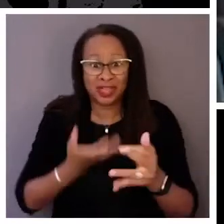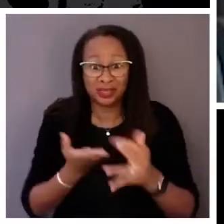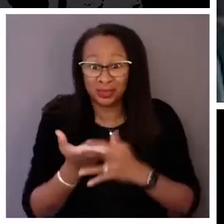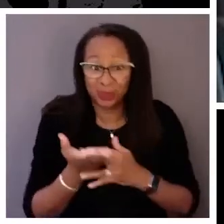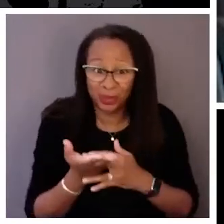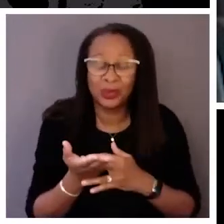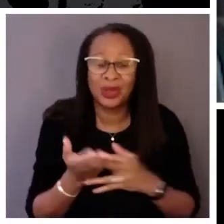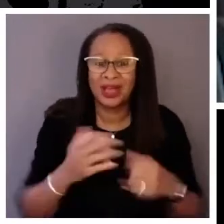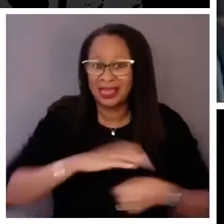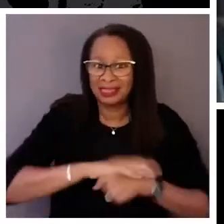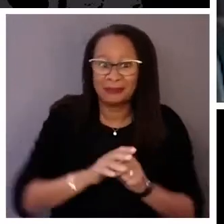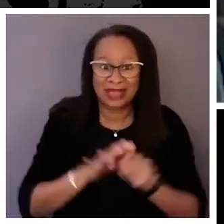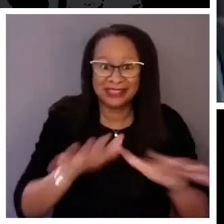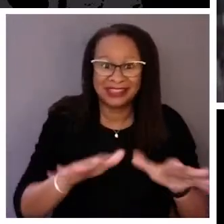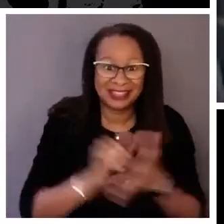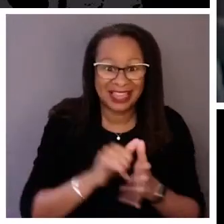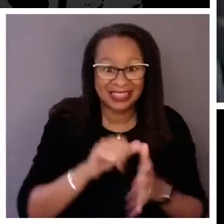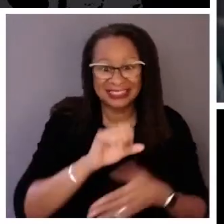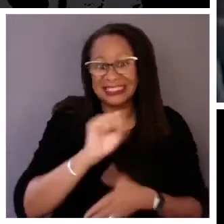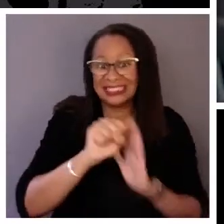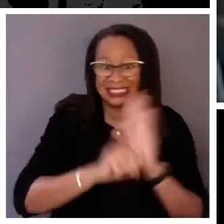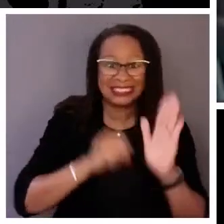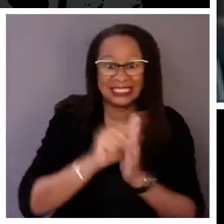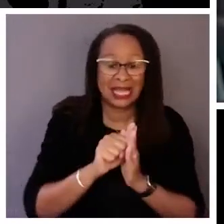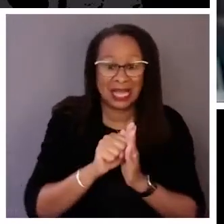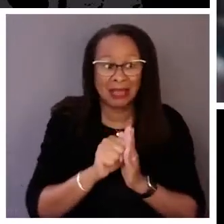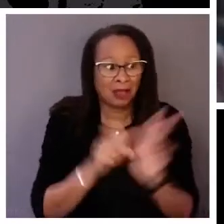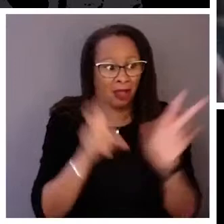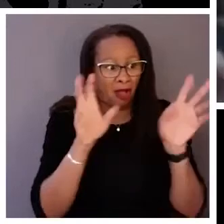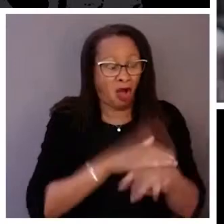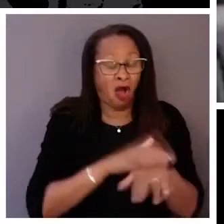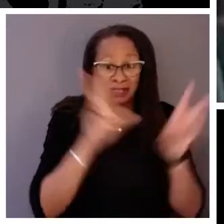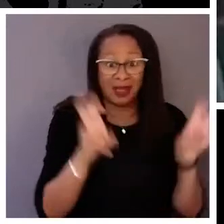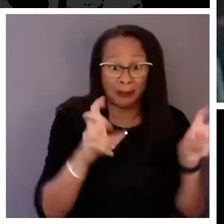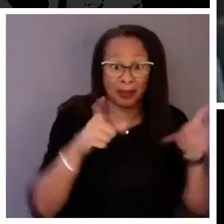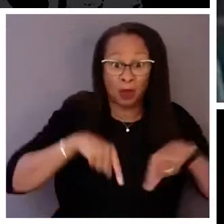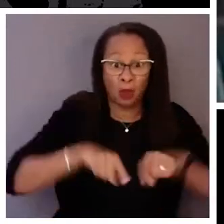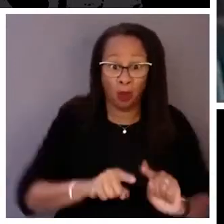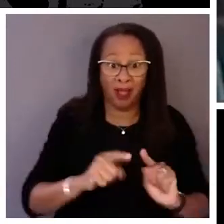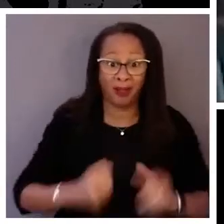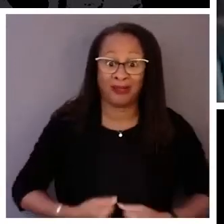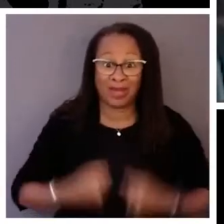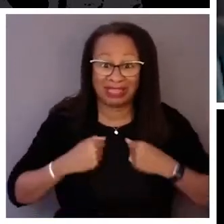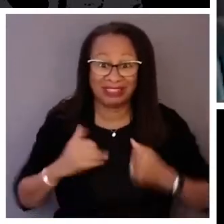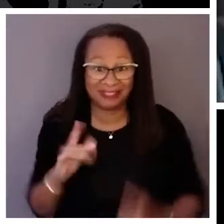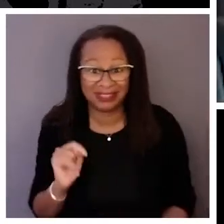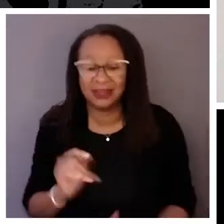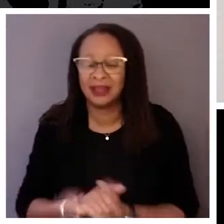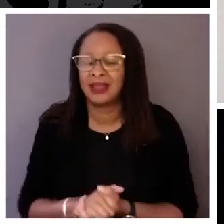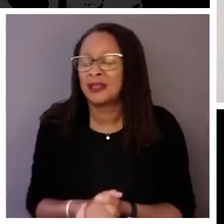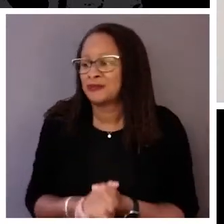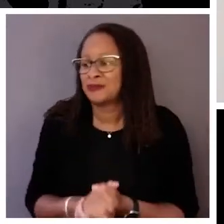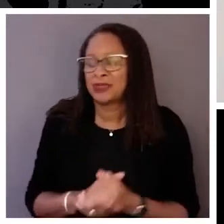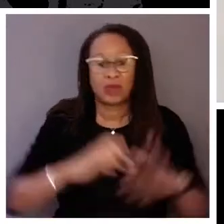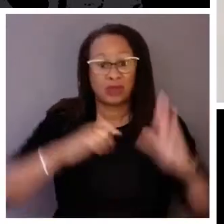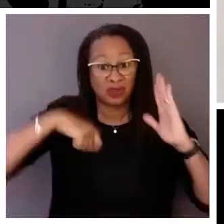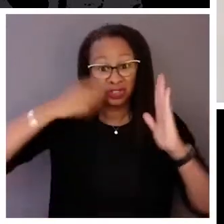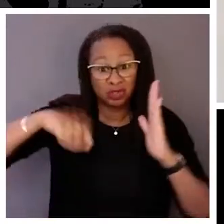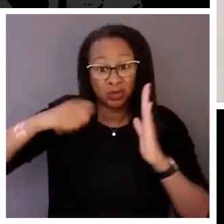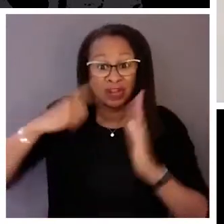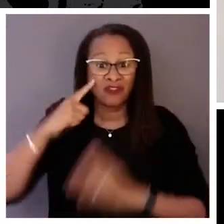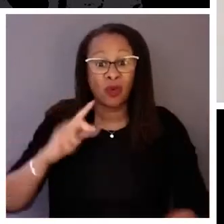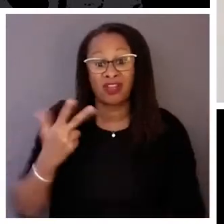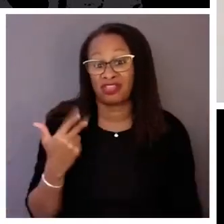get through, our season being topical while living it? Yeah, well, we were shooting for